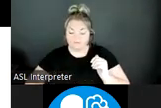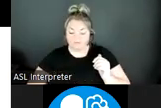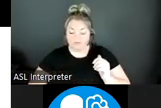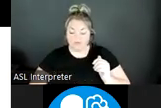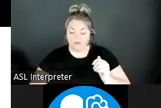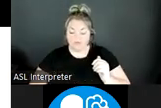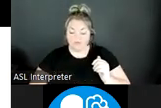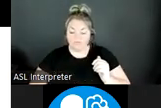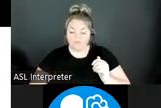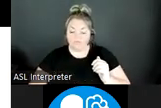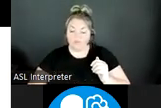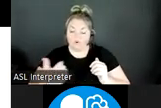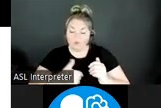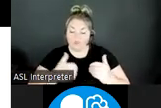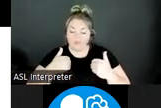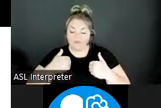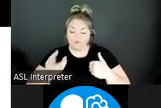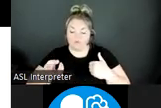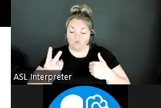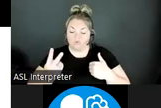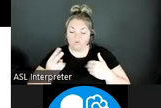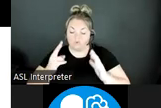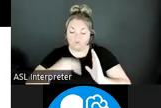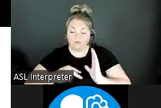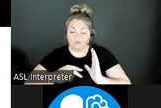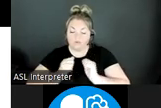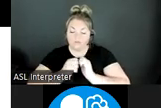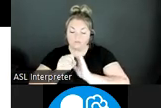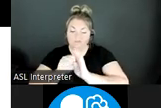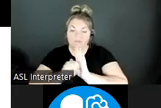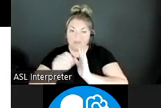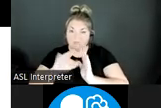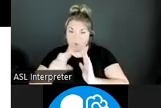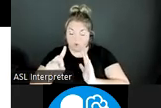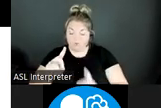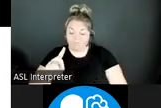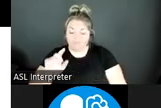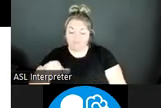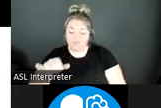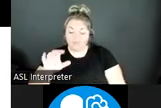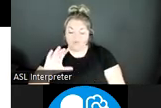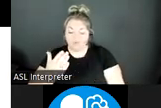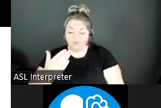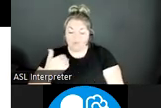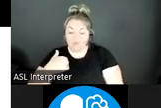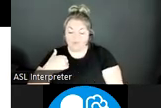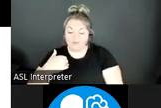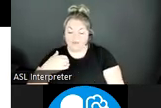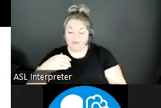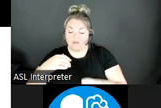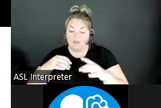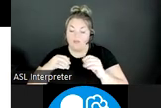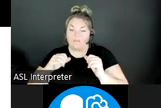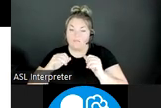is that we have 2 readings with the State Board, and they are the group that has the authority to